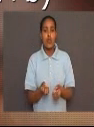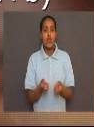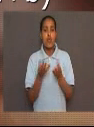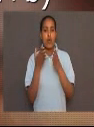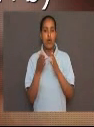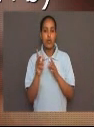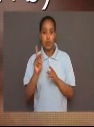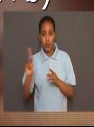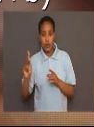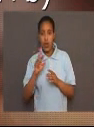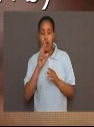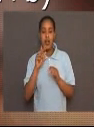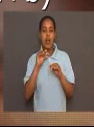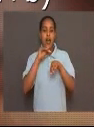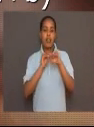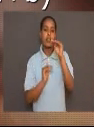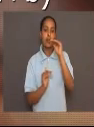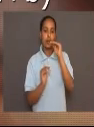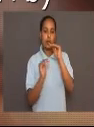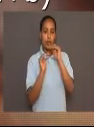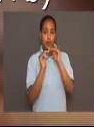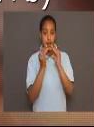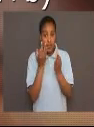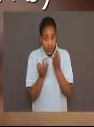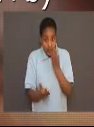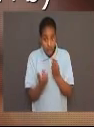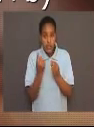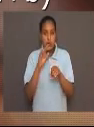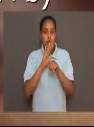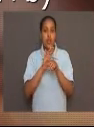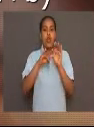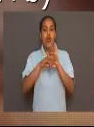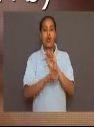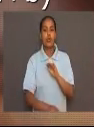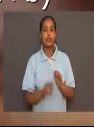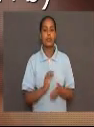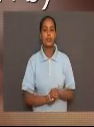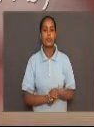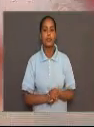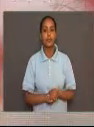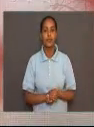products will be formed at equilibrium if the pressure is lowered.